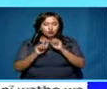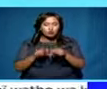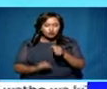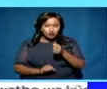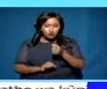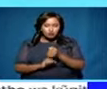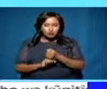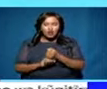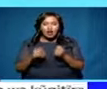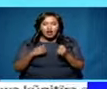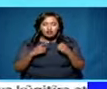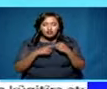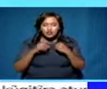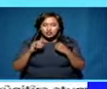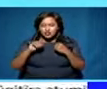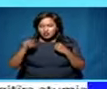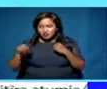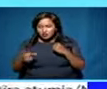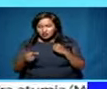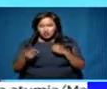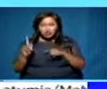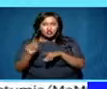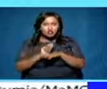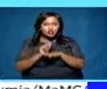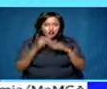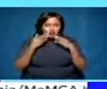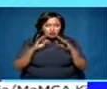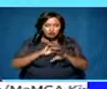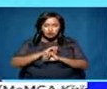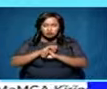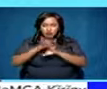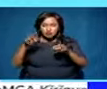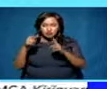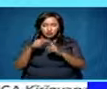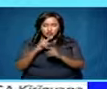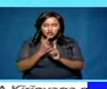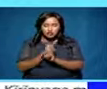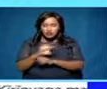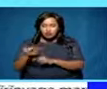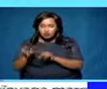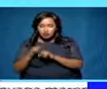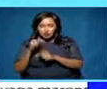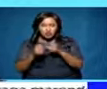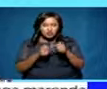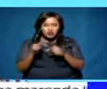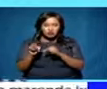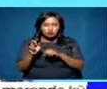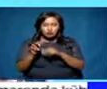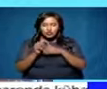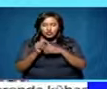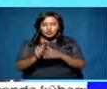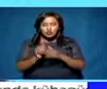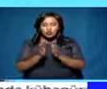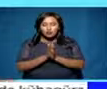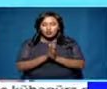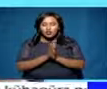box. We have 60,000 of them up and ready trained. They're deployed in different counties. They're actually under the instructions of the county